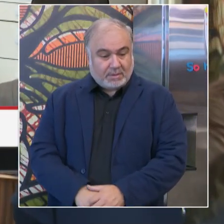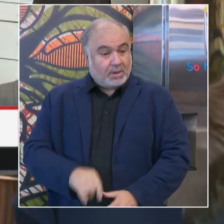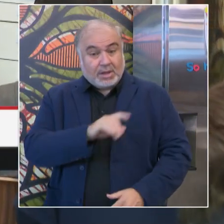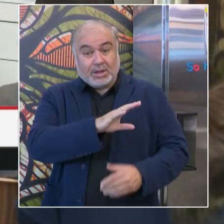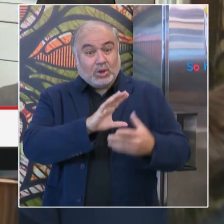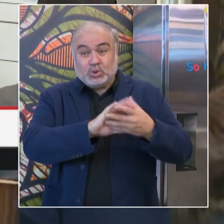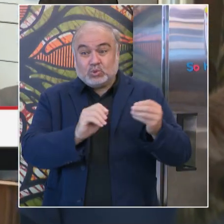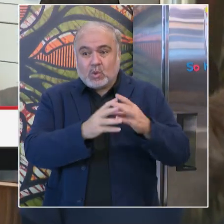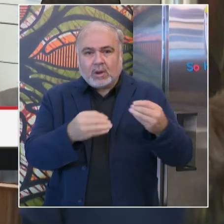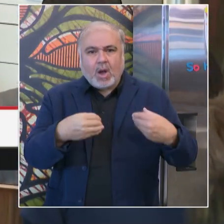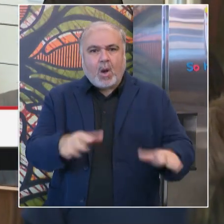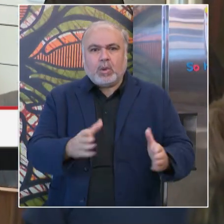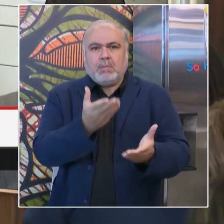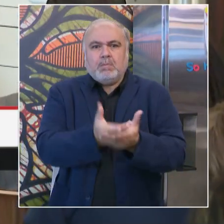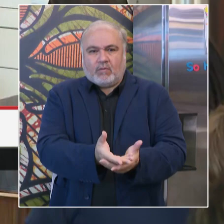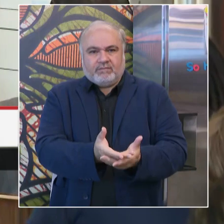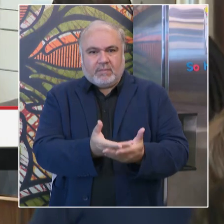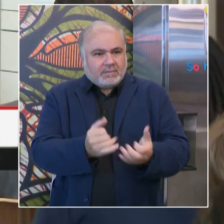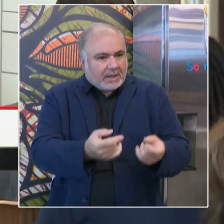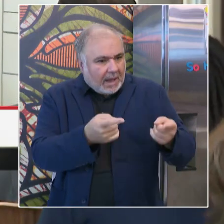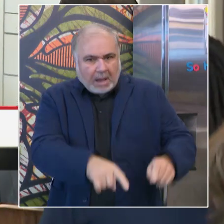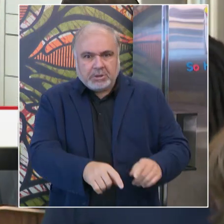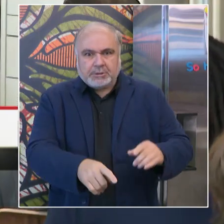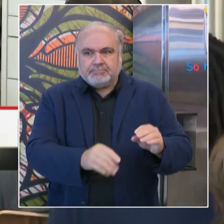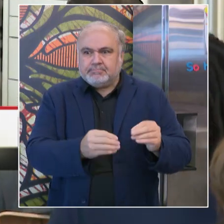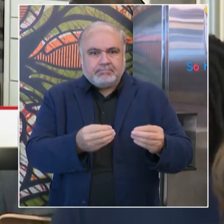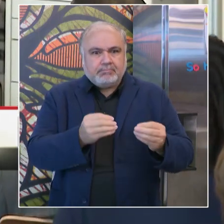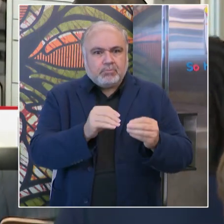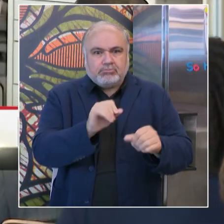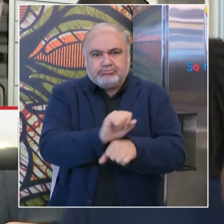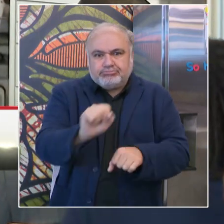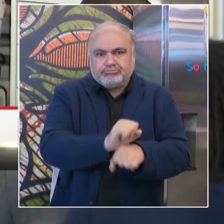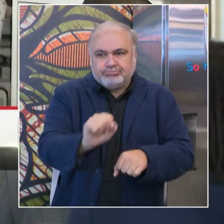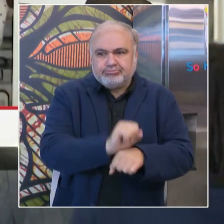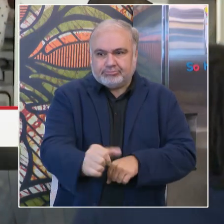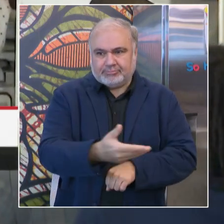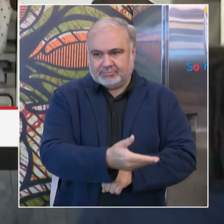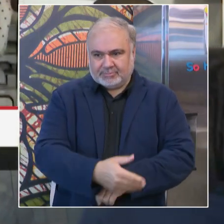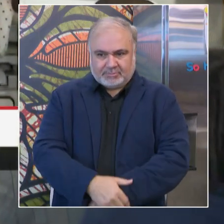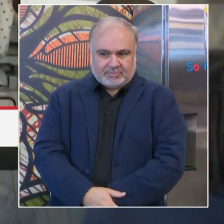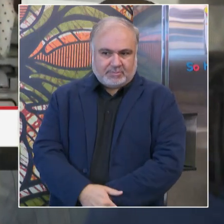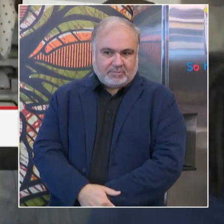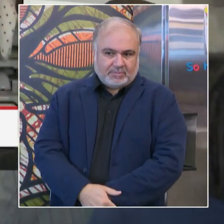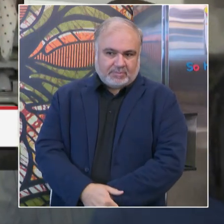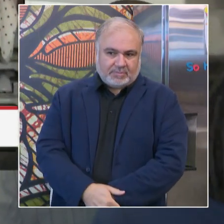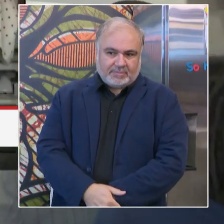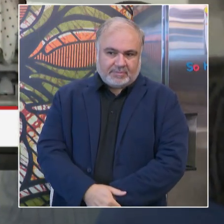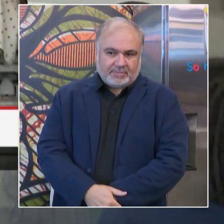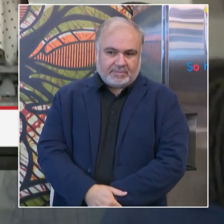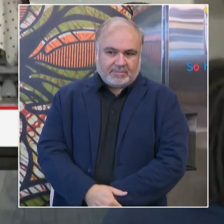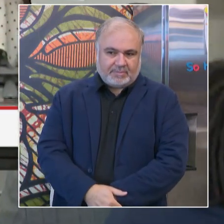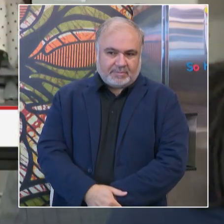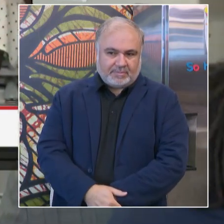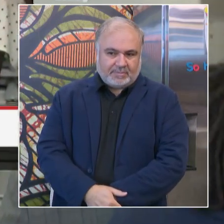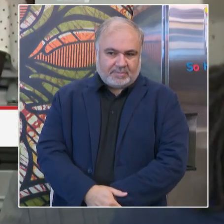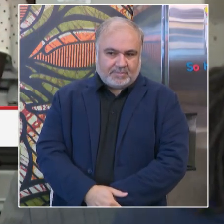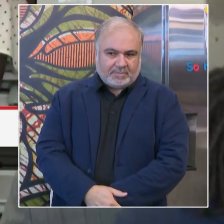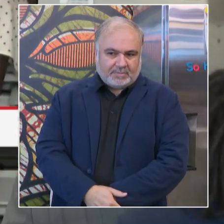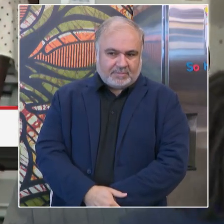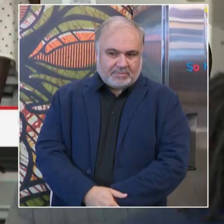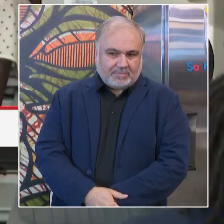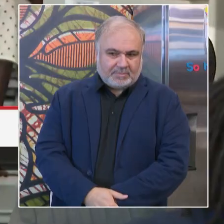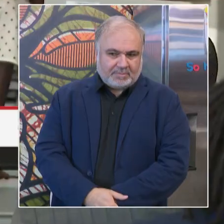reminder. Education is about more than programs and policies. It's about real people and real